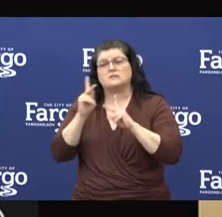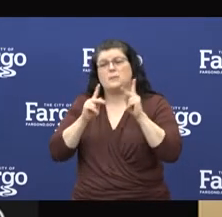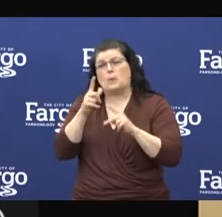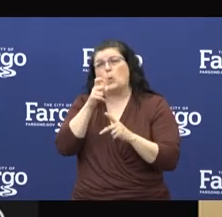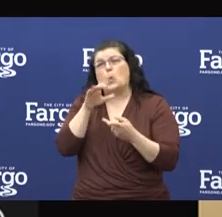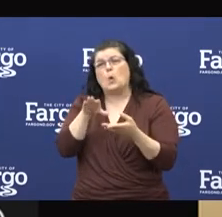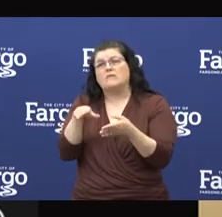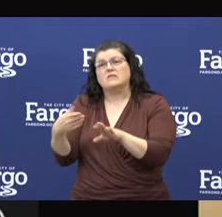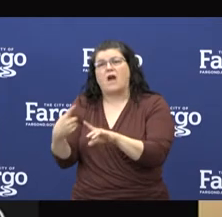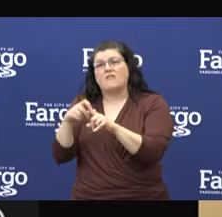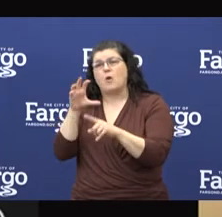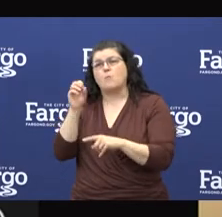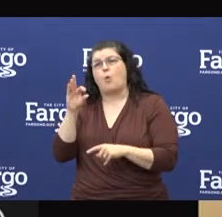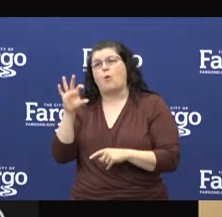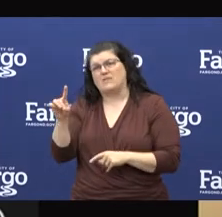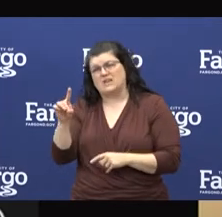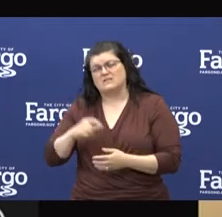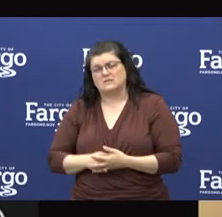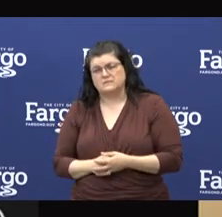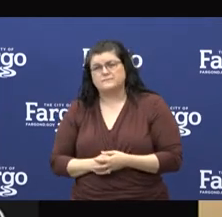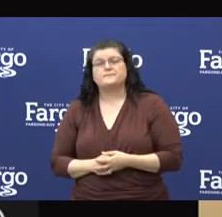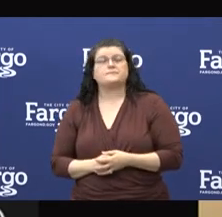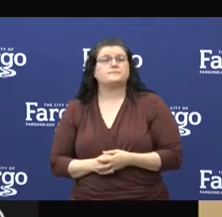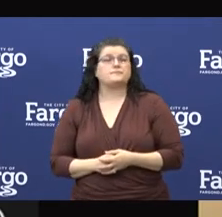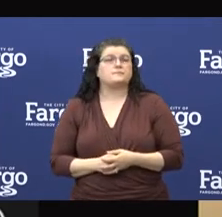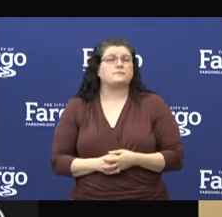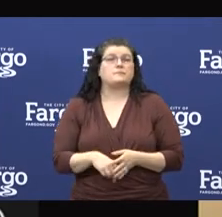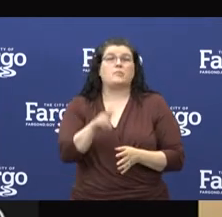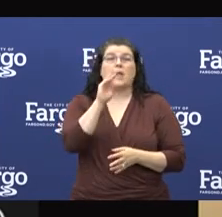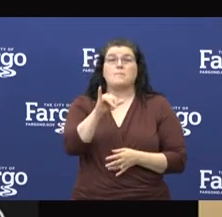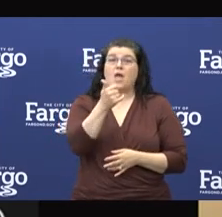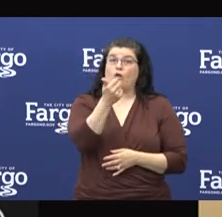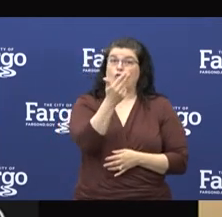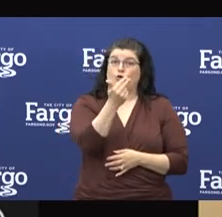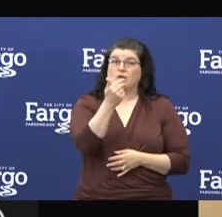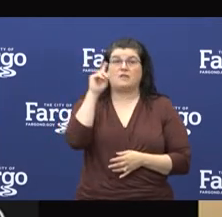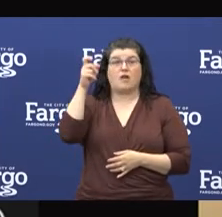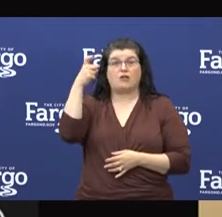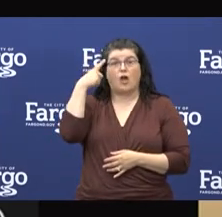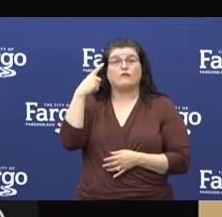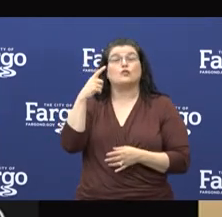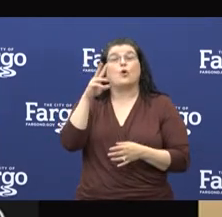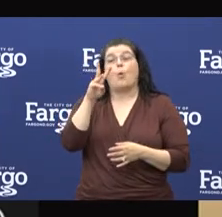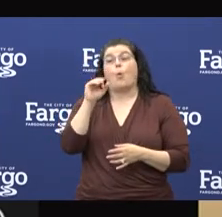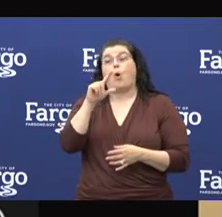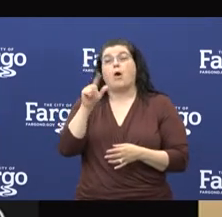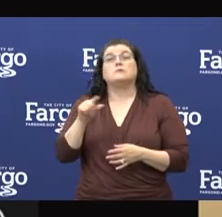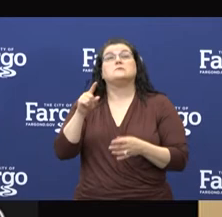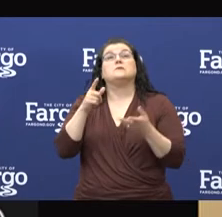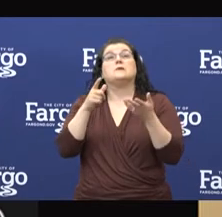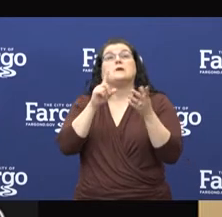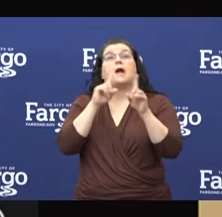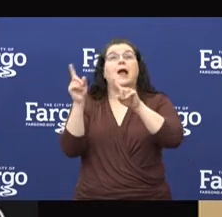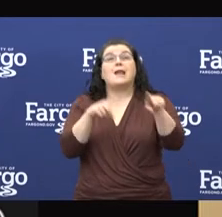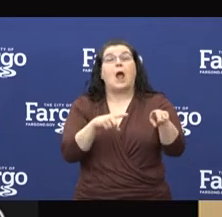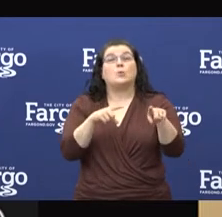to this COVID. On May 13th, Governor Walz announced a new focus on